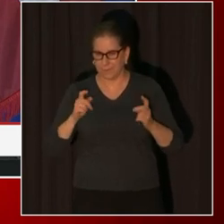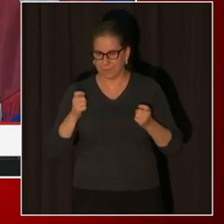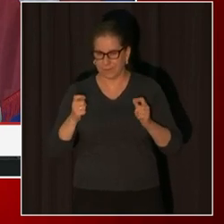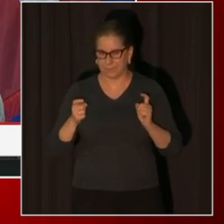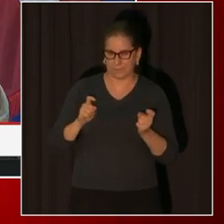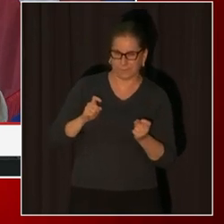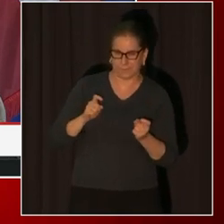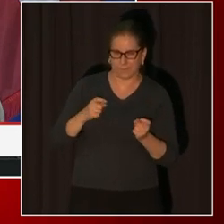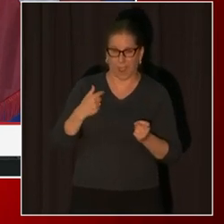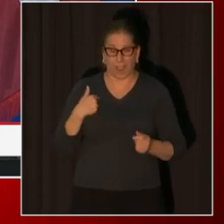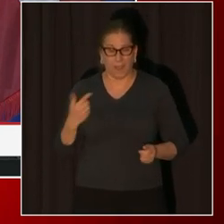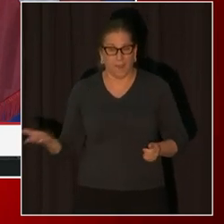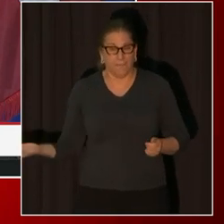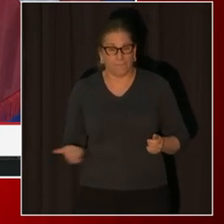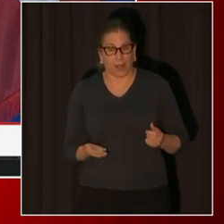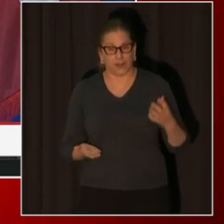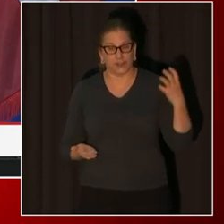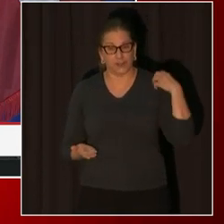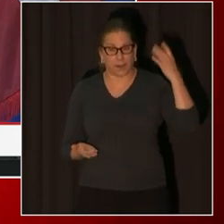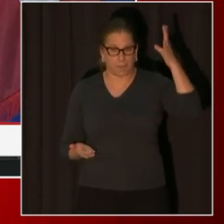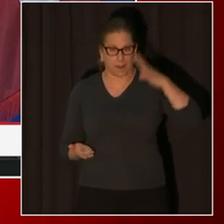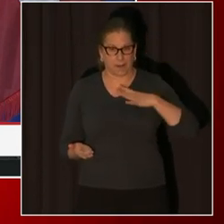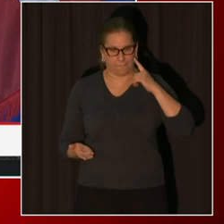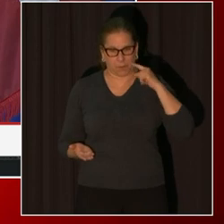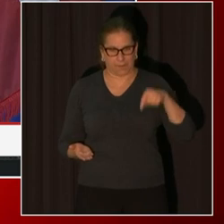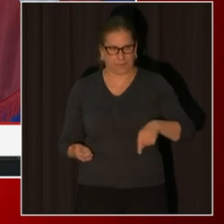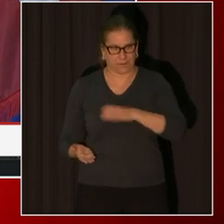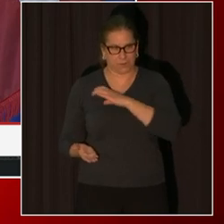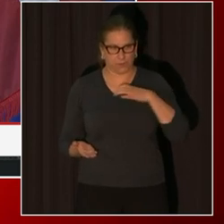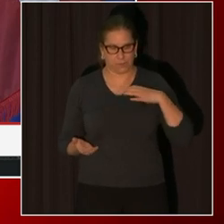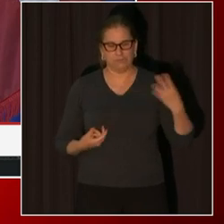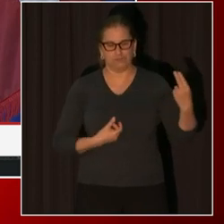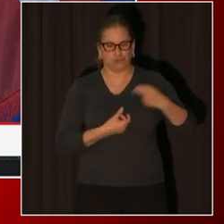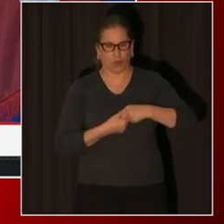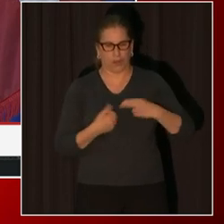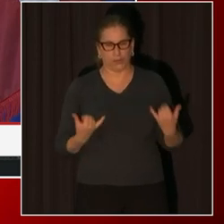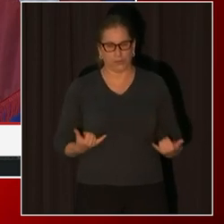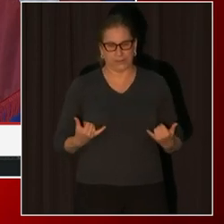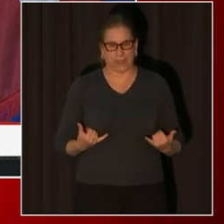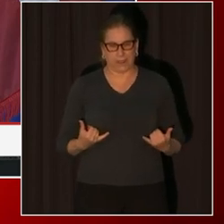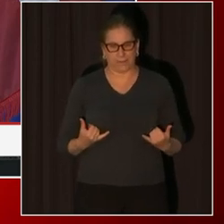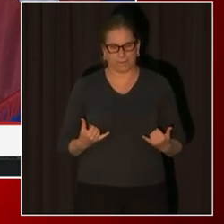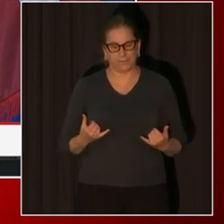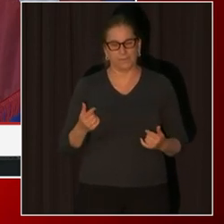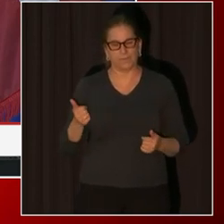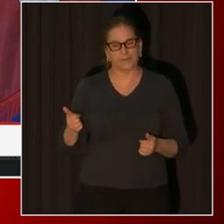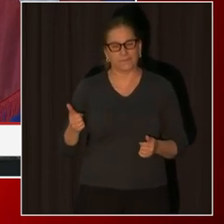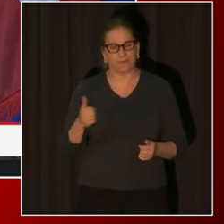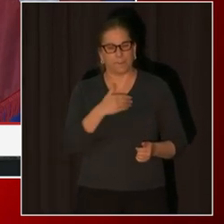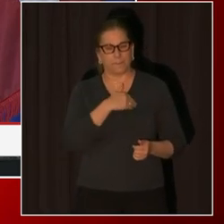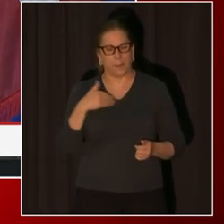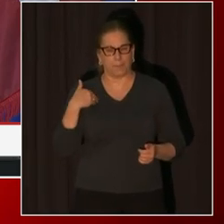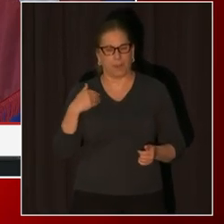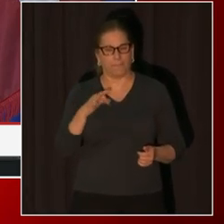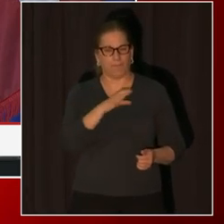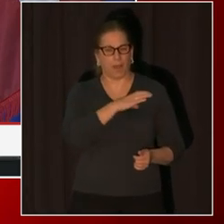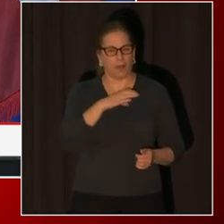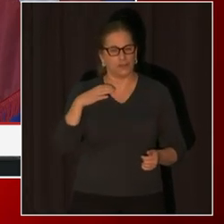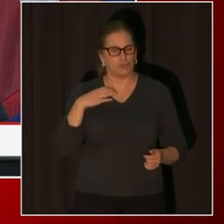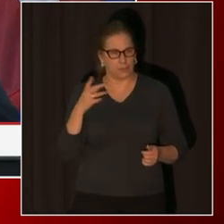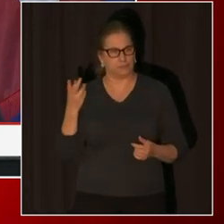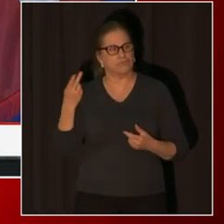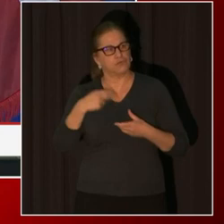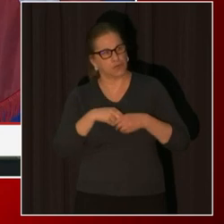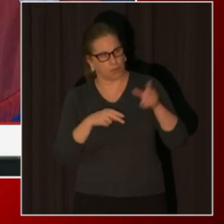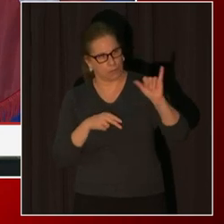join us, and members of the council are joining remotely. Tomorrow, I